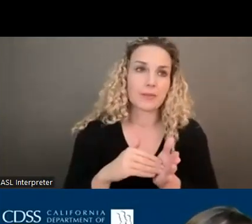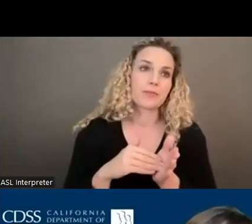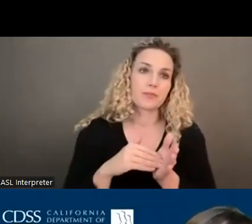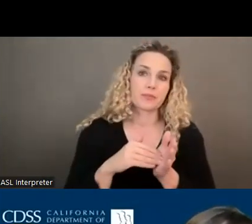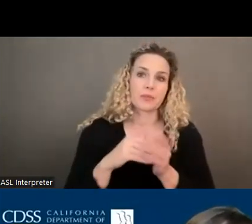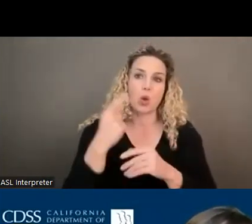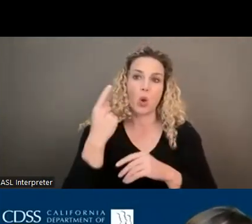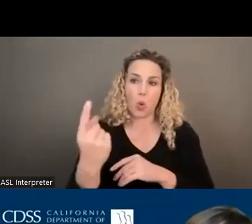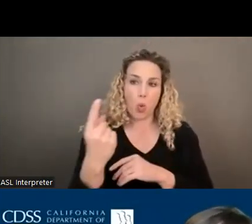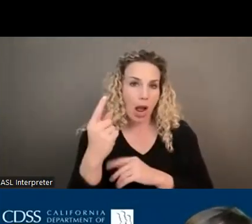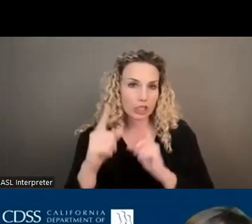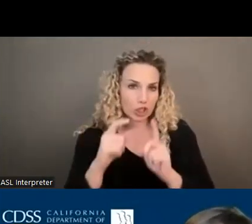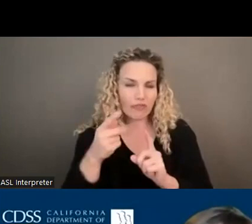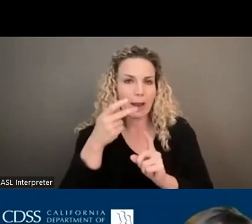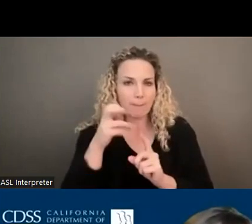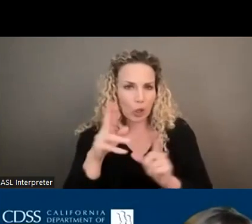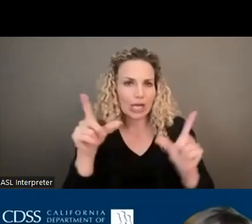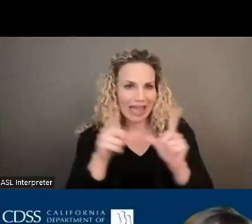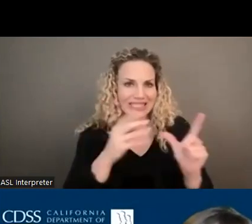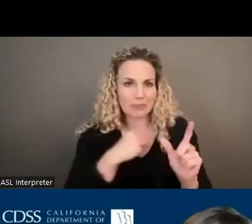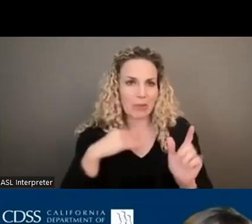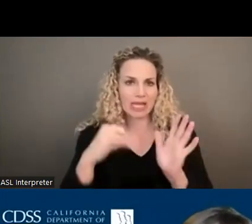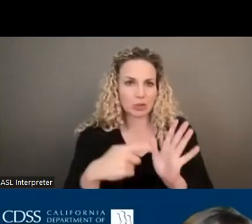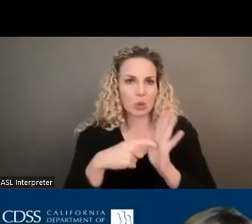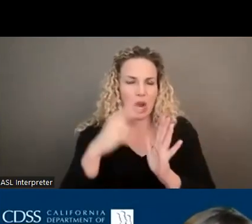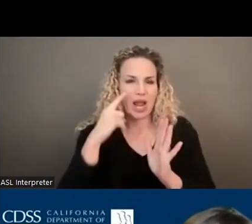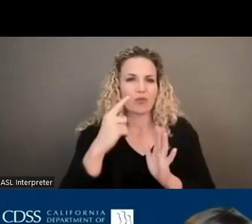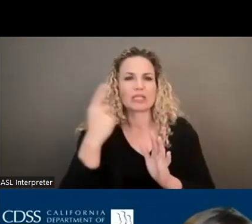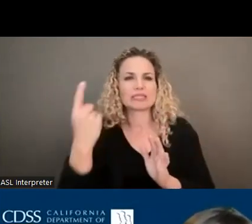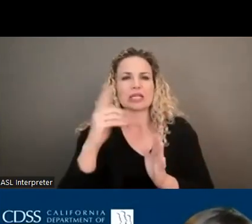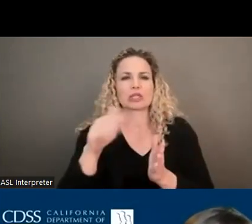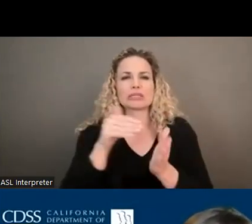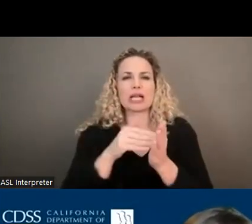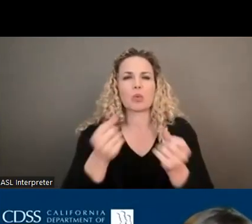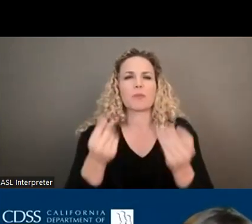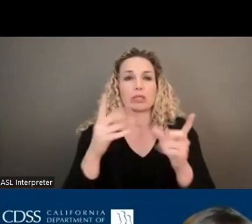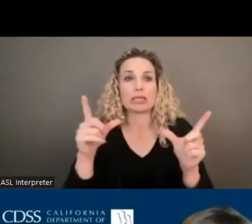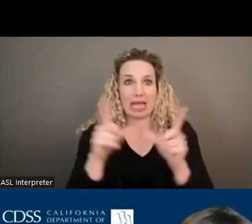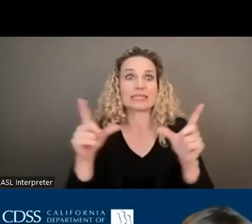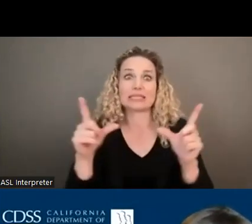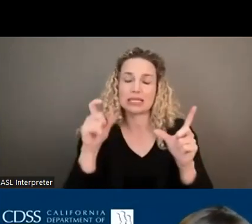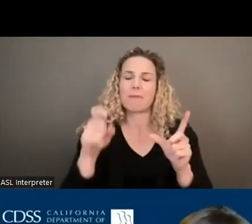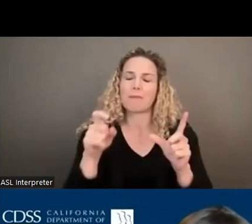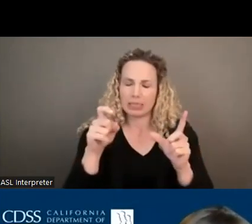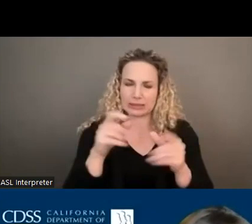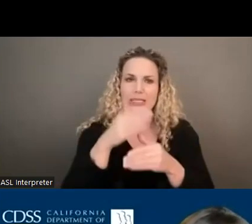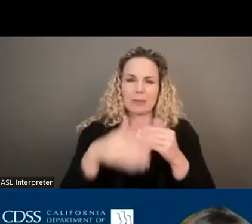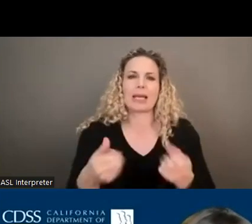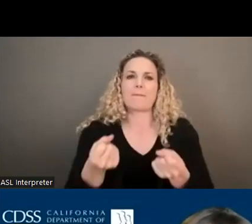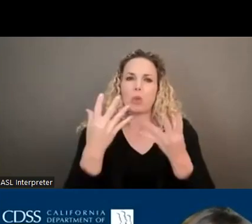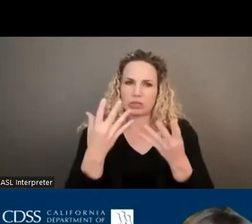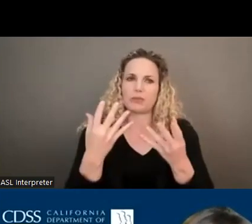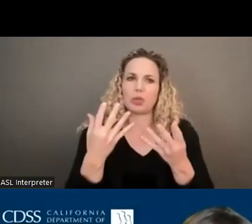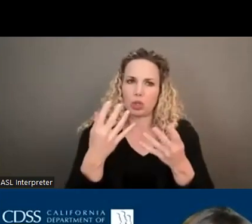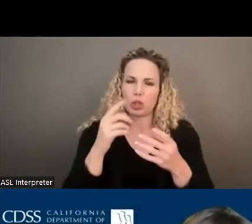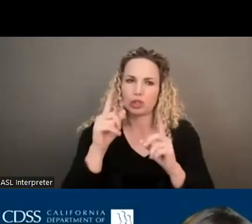per license number is required, so a single center with multiple license numbers must complete multiple surveys. And